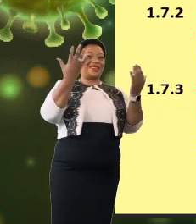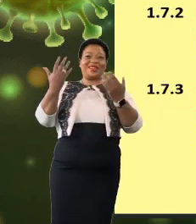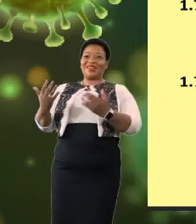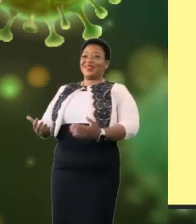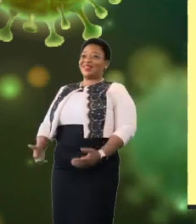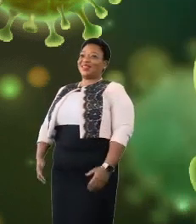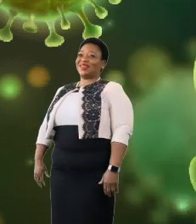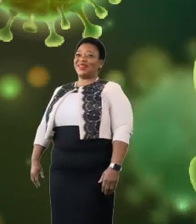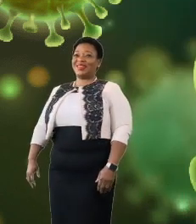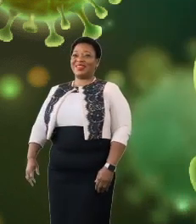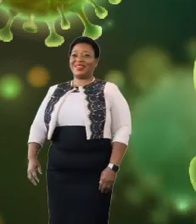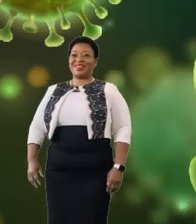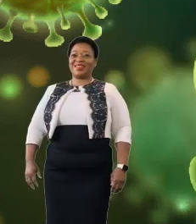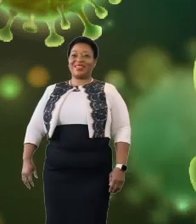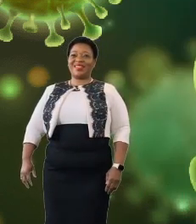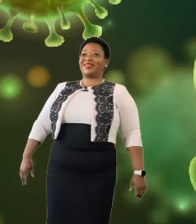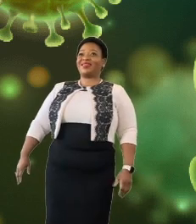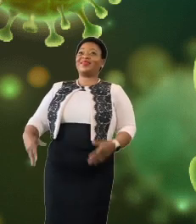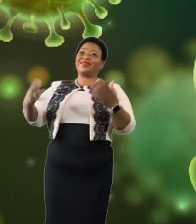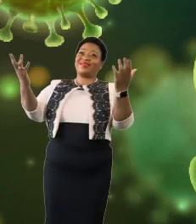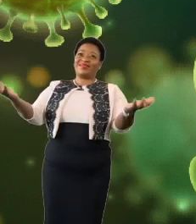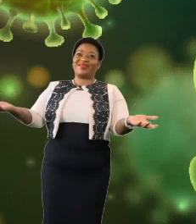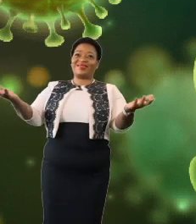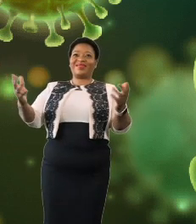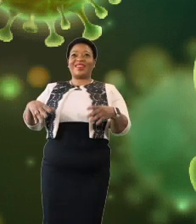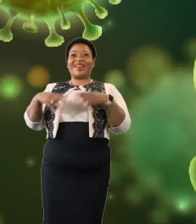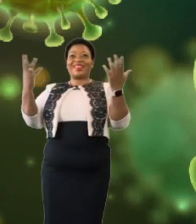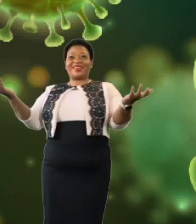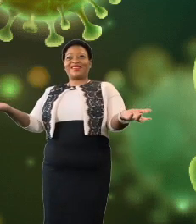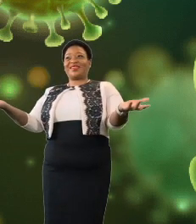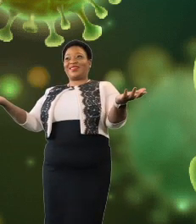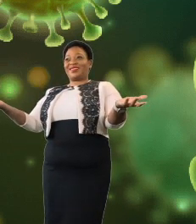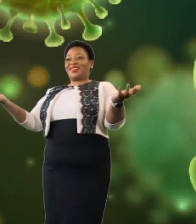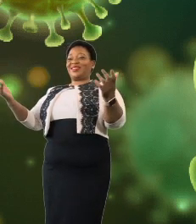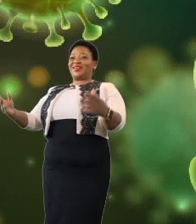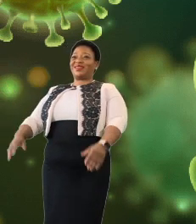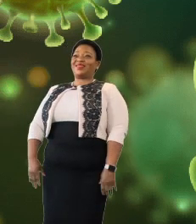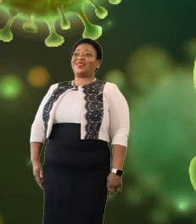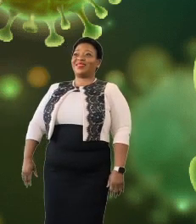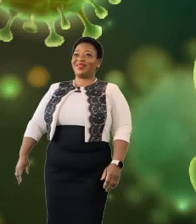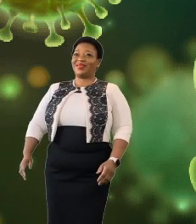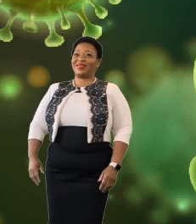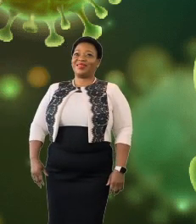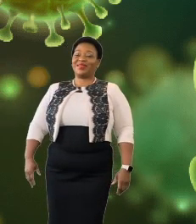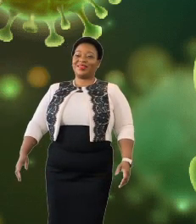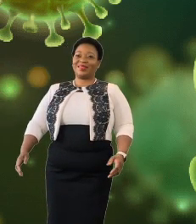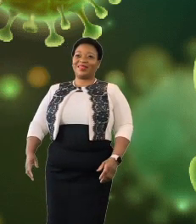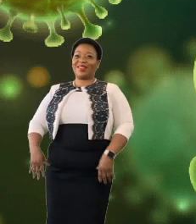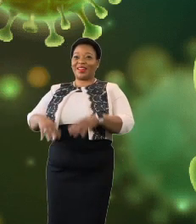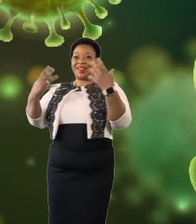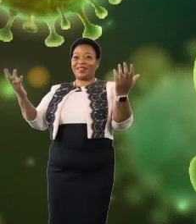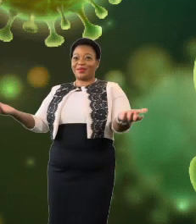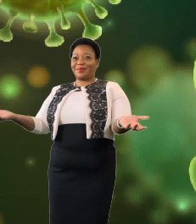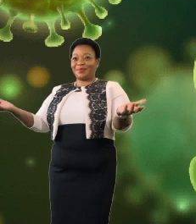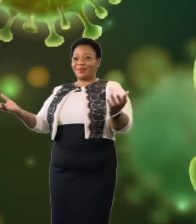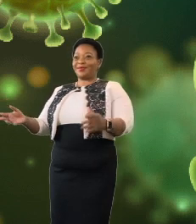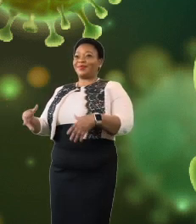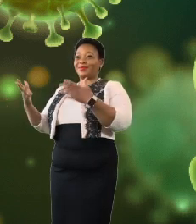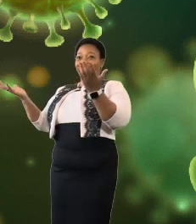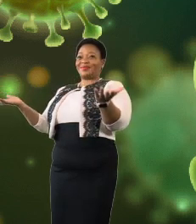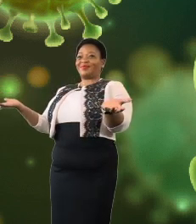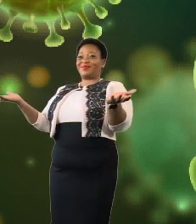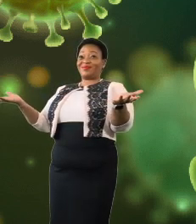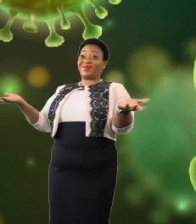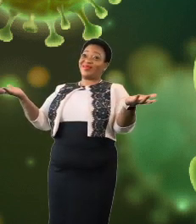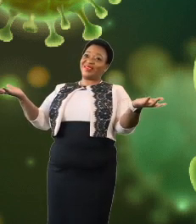stabilize, and where necessary, revive existing businesses' activities to become fully functional again as quickly as possible. We've already said that. We need